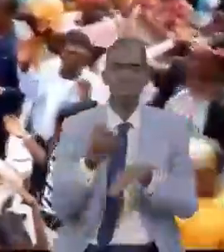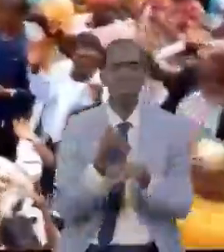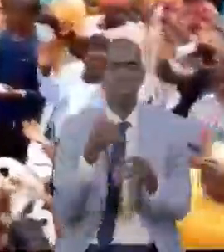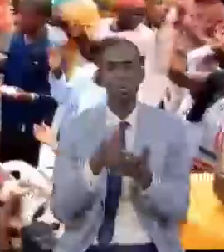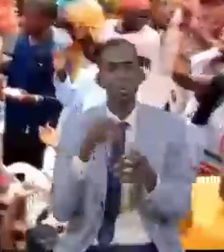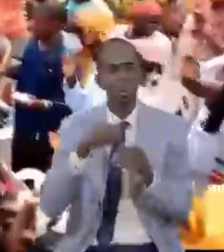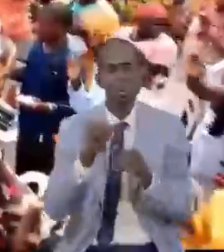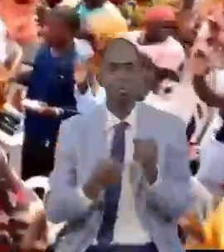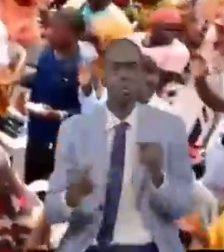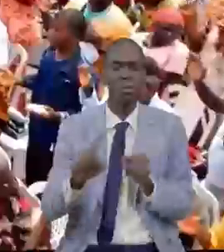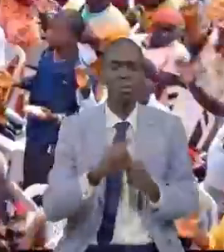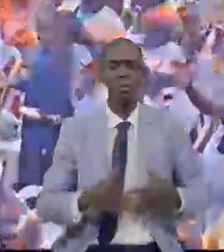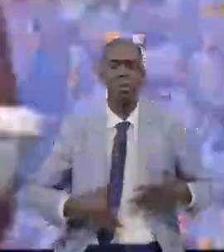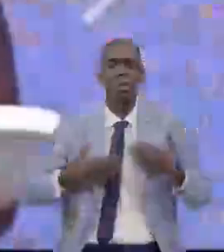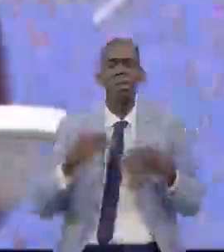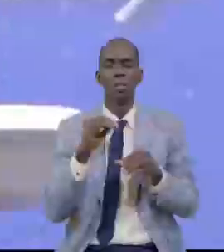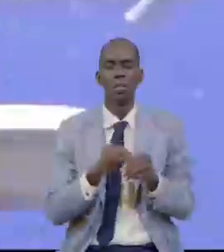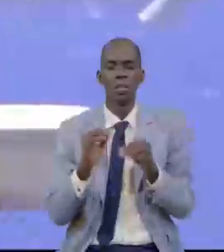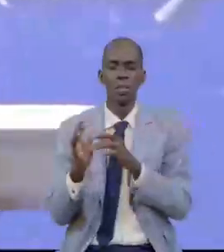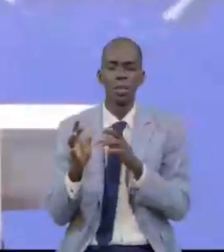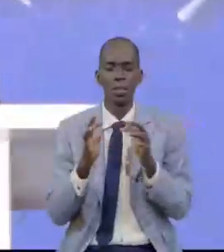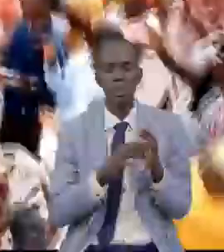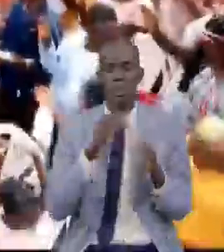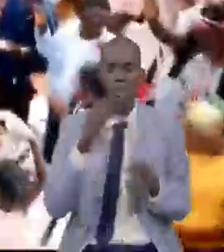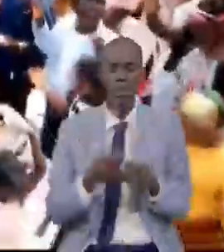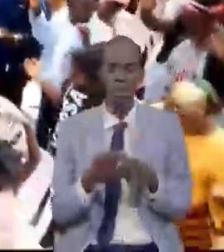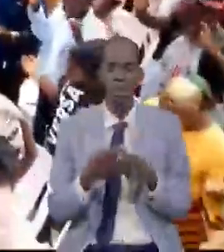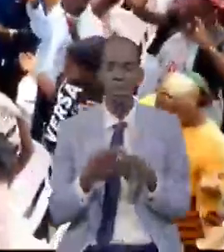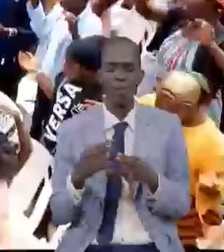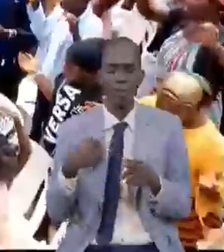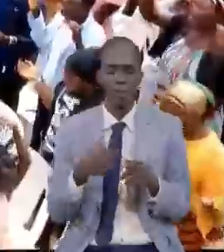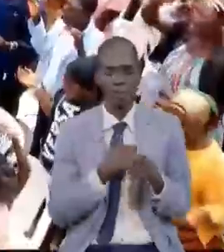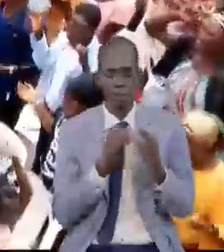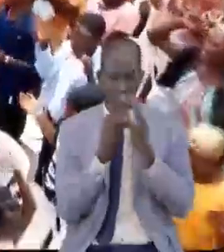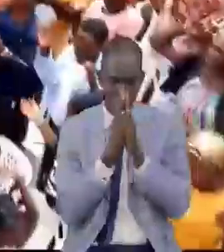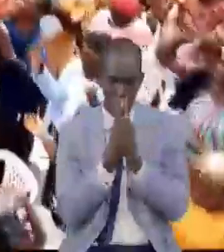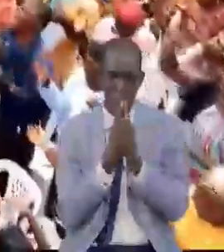In Jesus' name we pray.